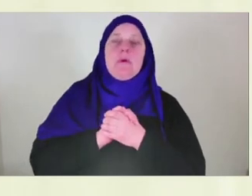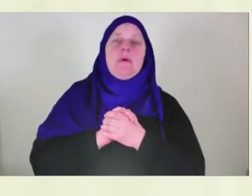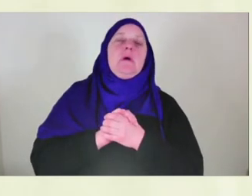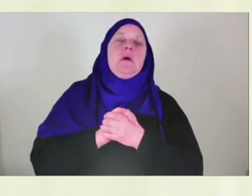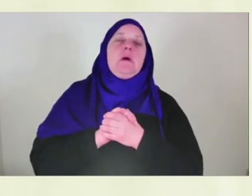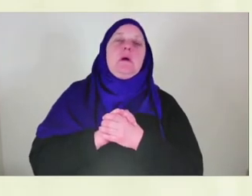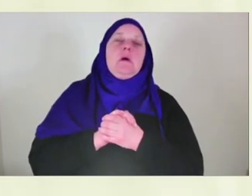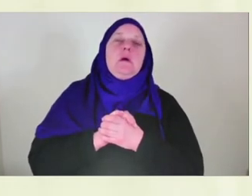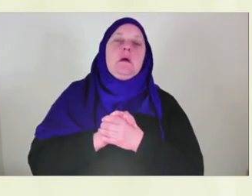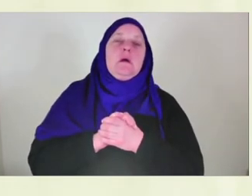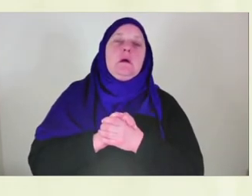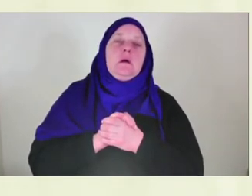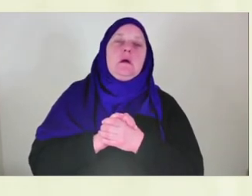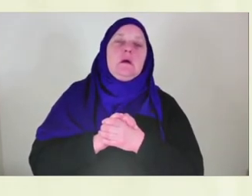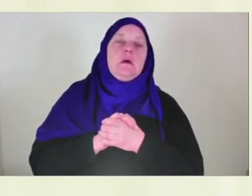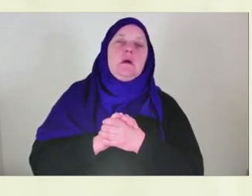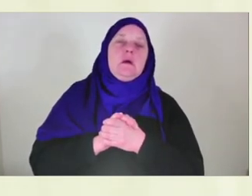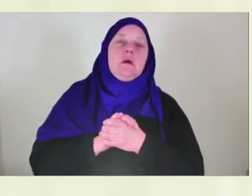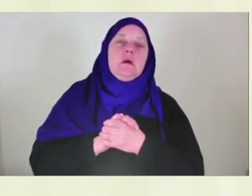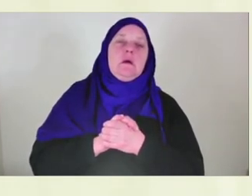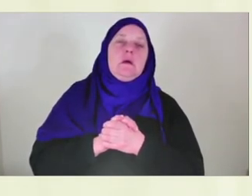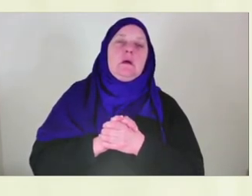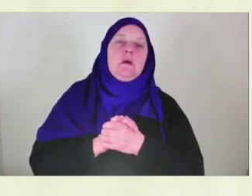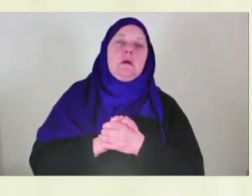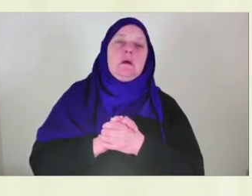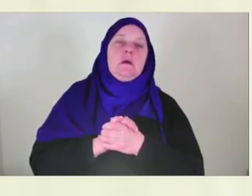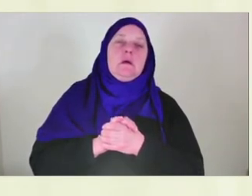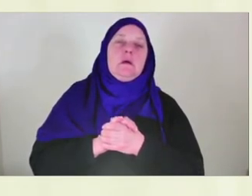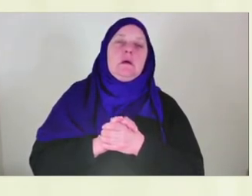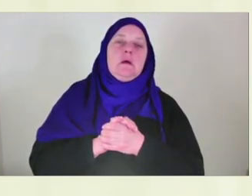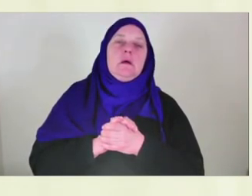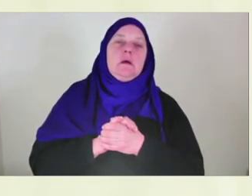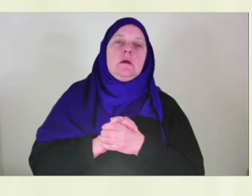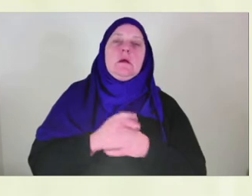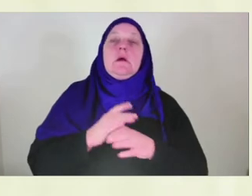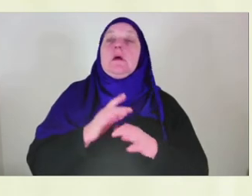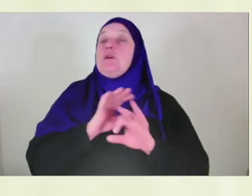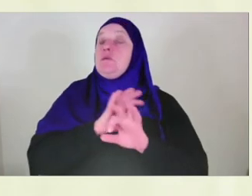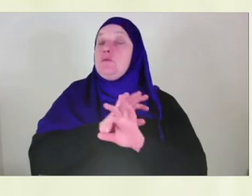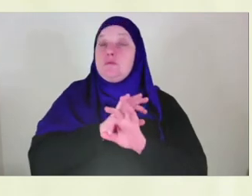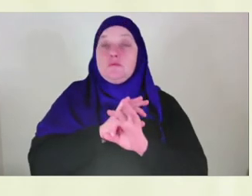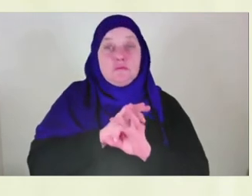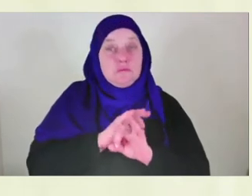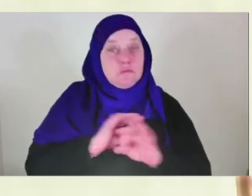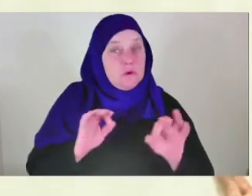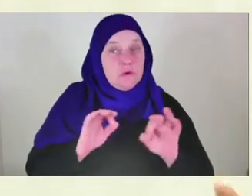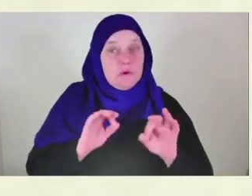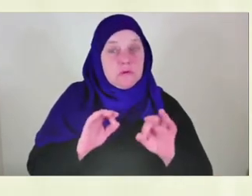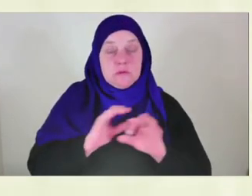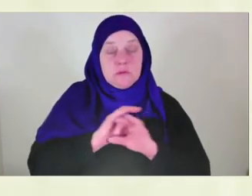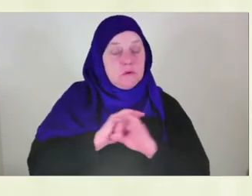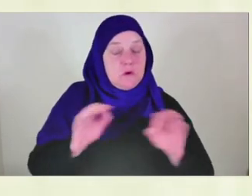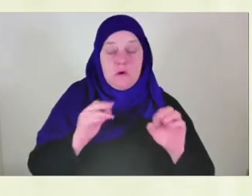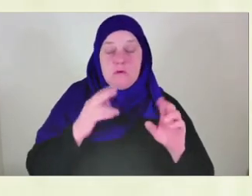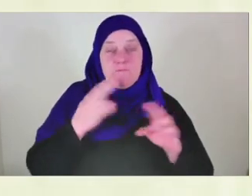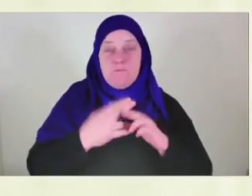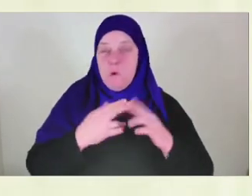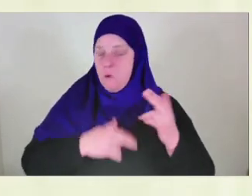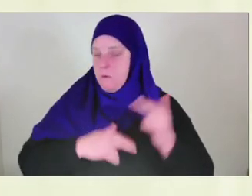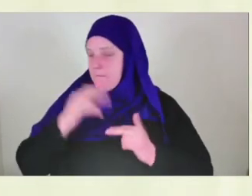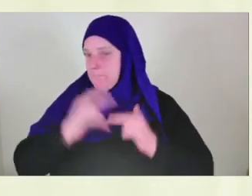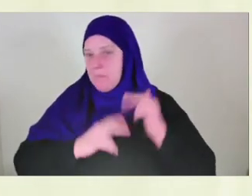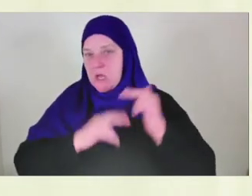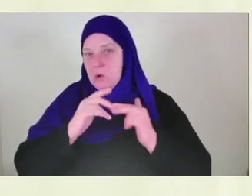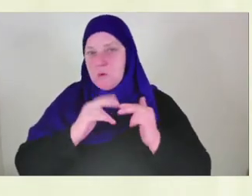with the religion as a whole. However, it's not used for the shrines. This is one thing people always mention. Mm-hmm. The shrines, like for example, these shrines are